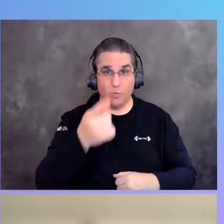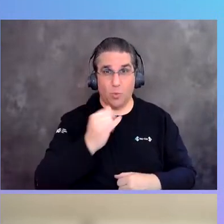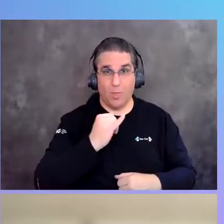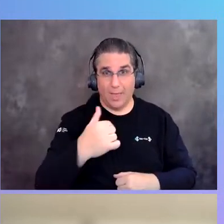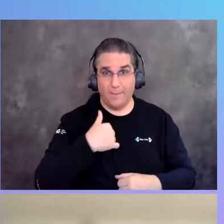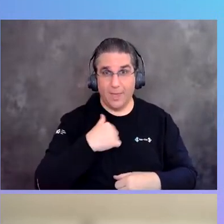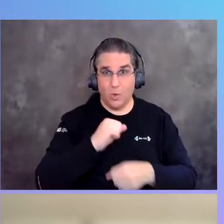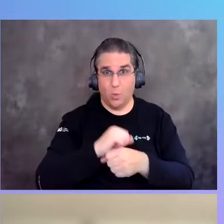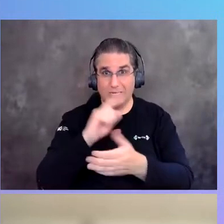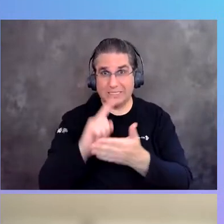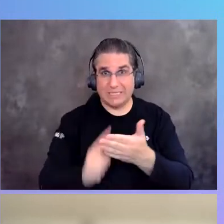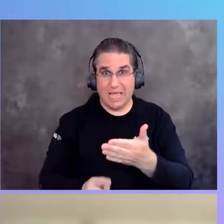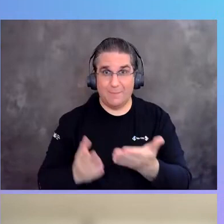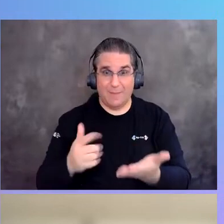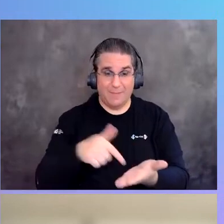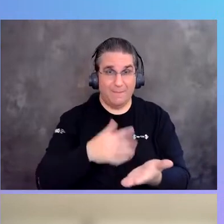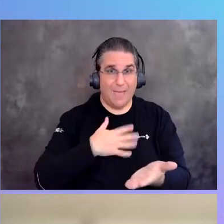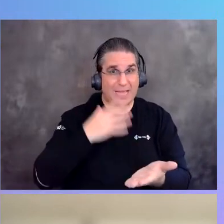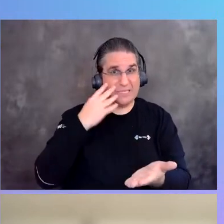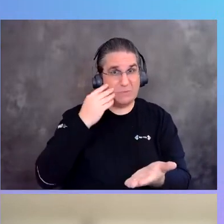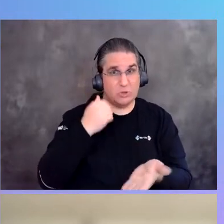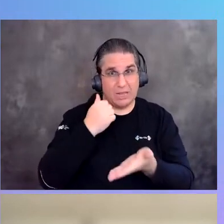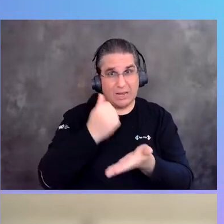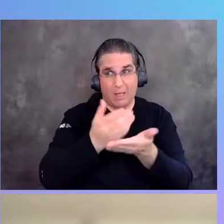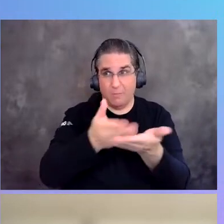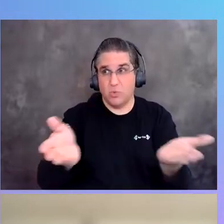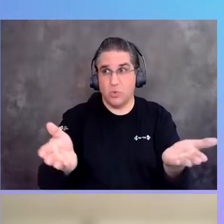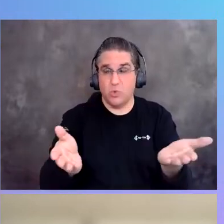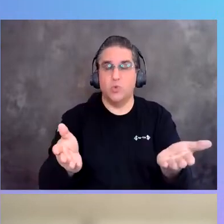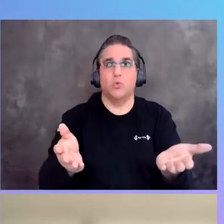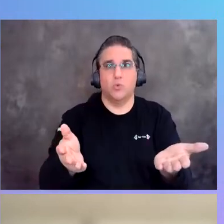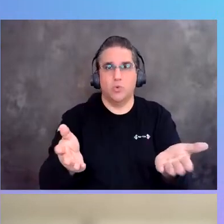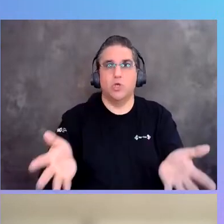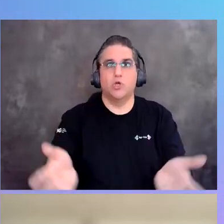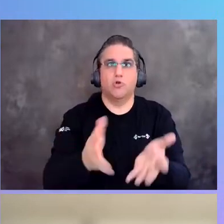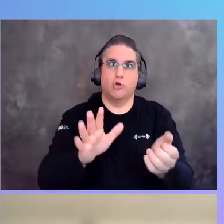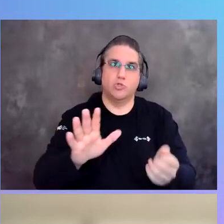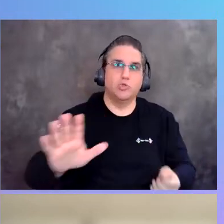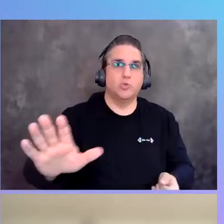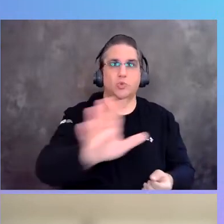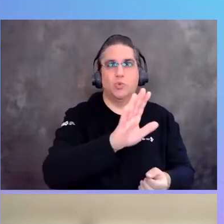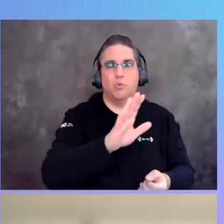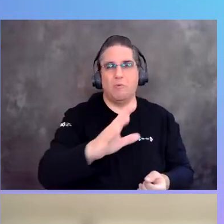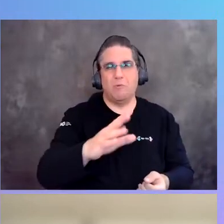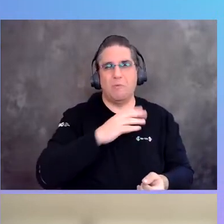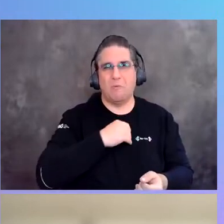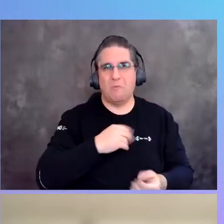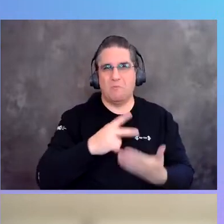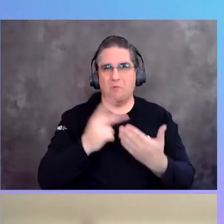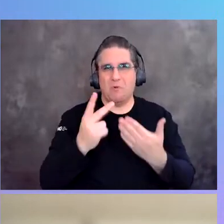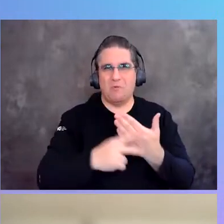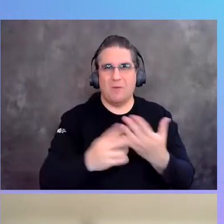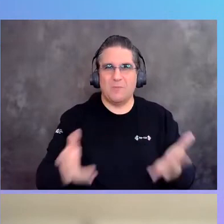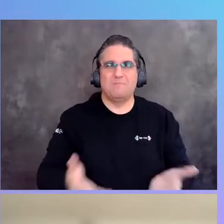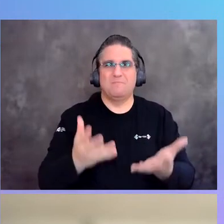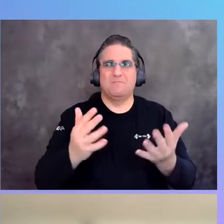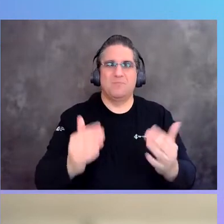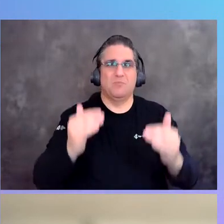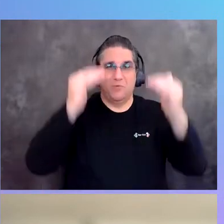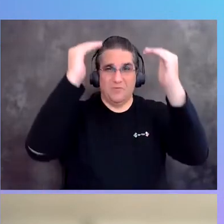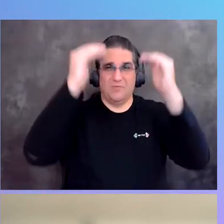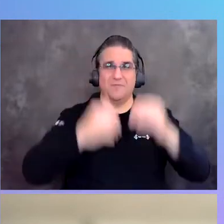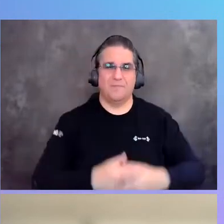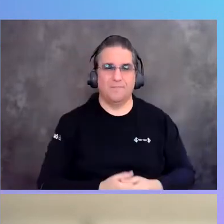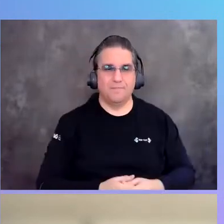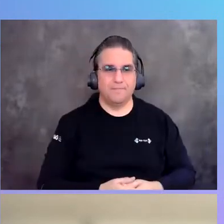been useful and you can use that to help drive your own programs forward. And